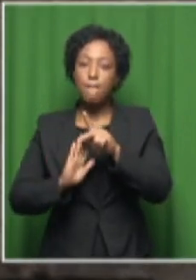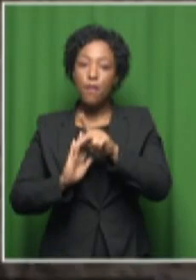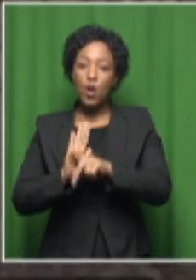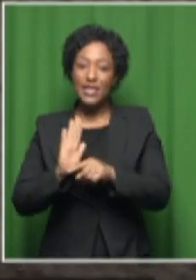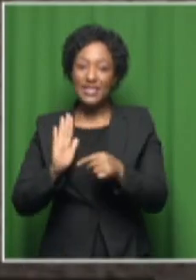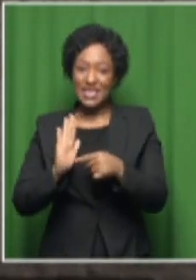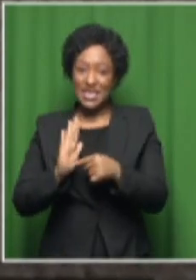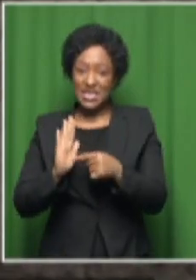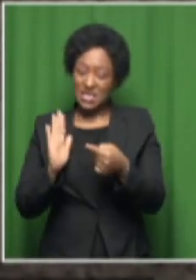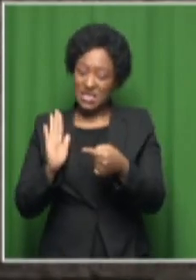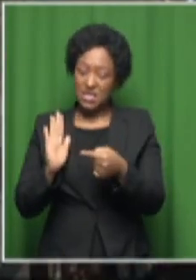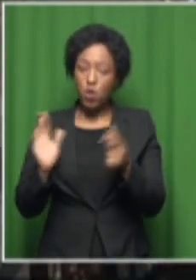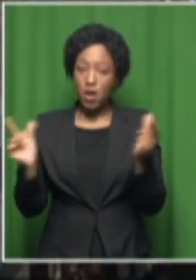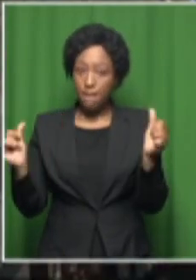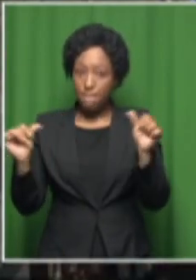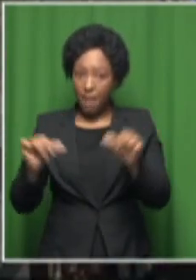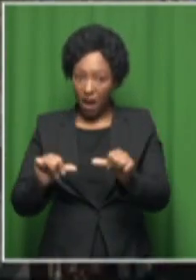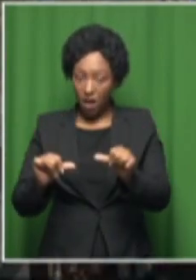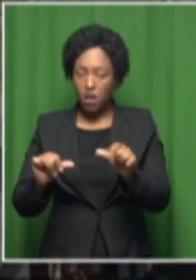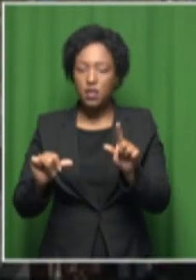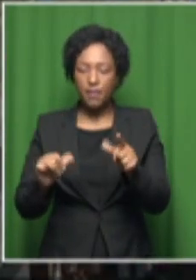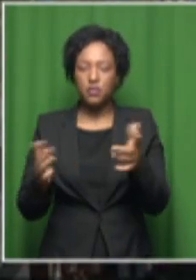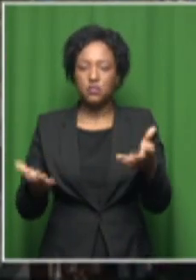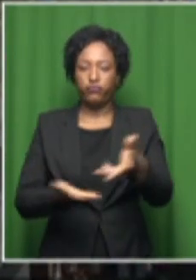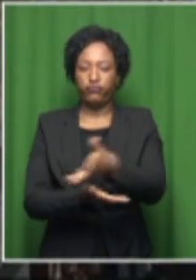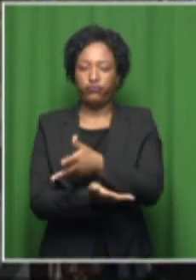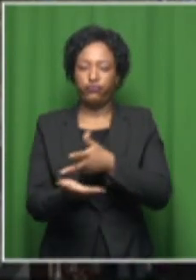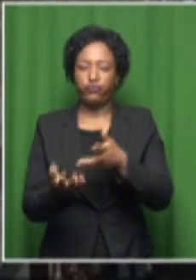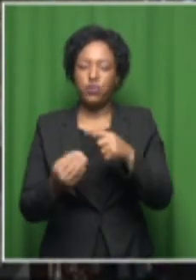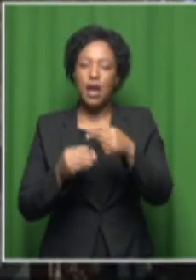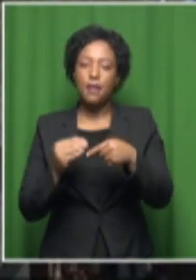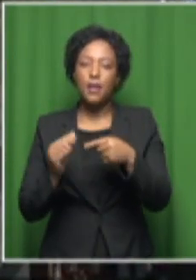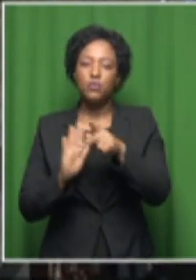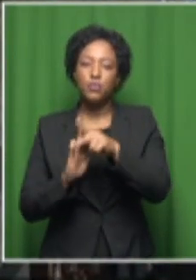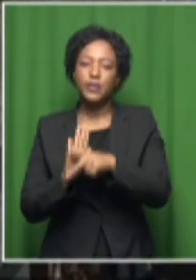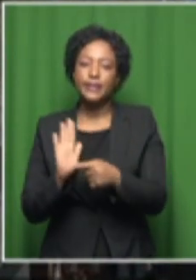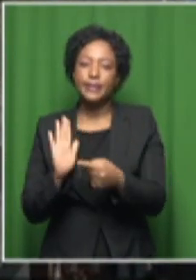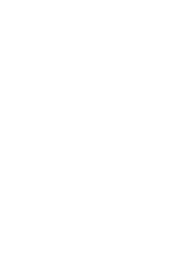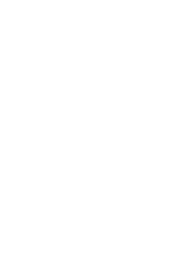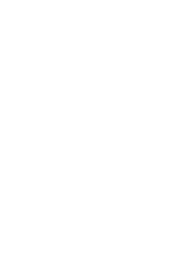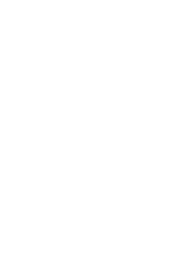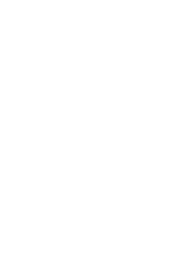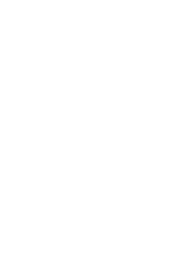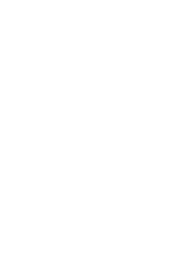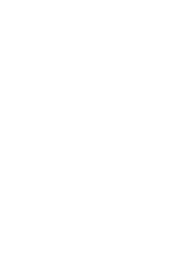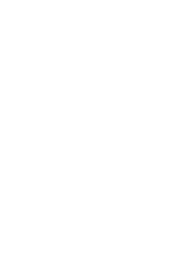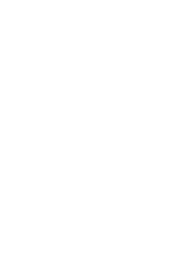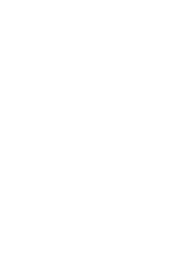resumes its sittings. Ulelani Philip, SABC News, Parliament.